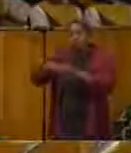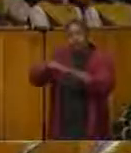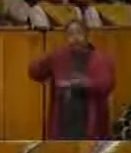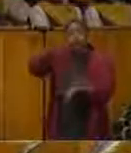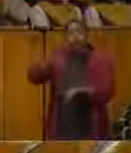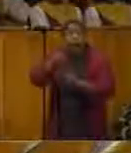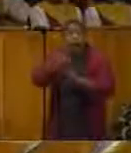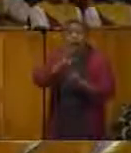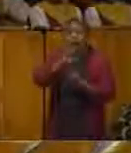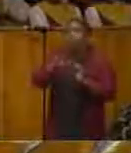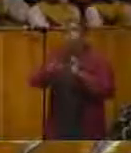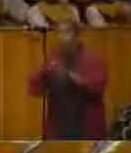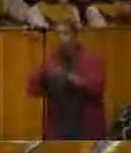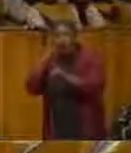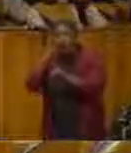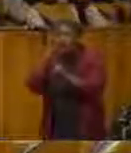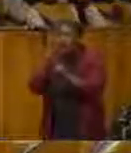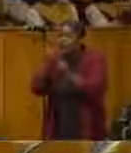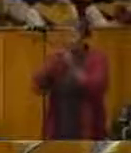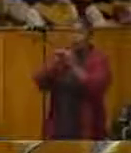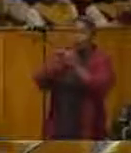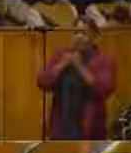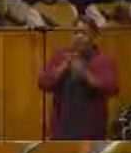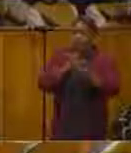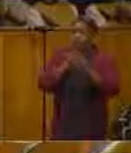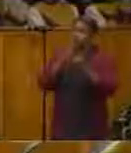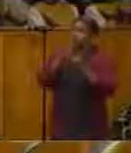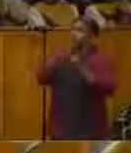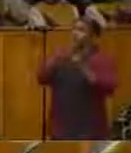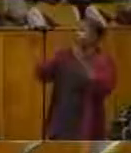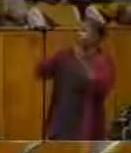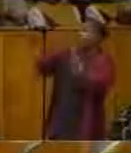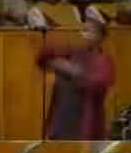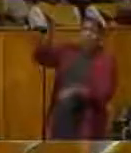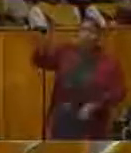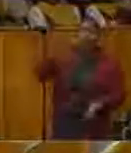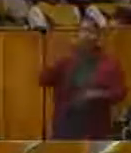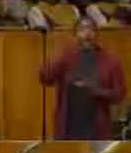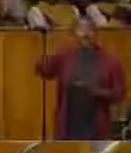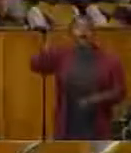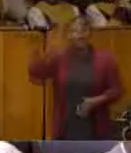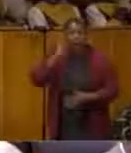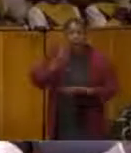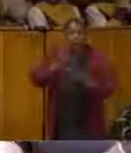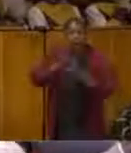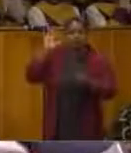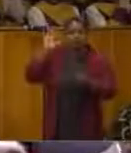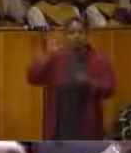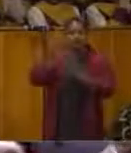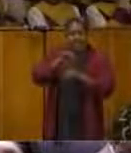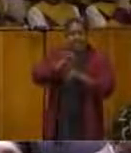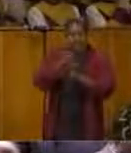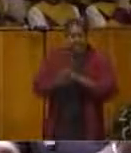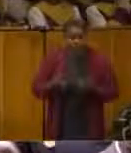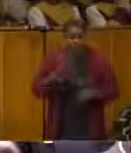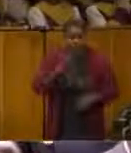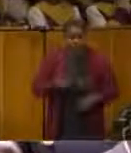you run to something more than you run to God, God will take his hand off of it.